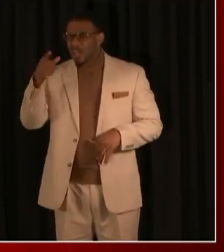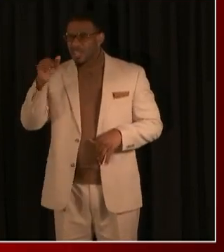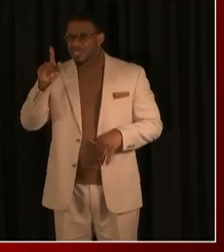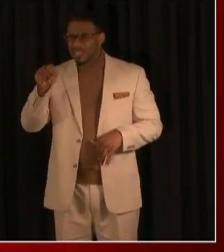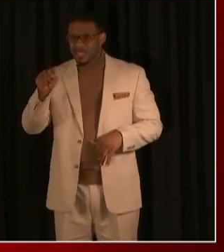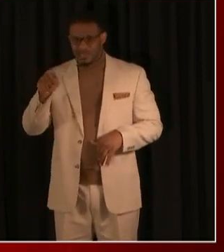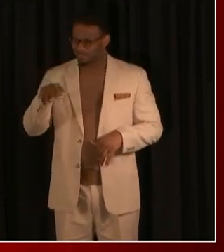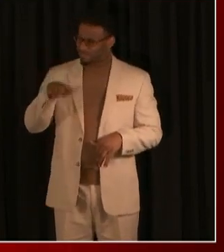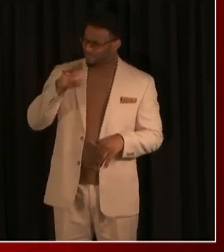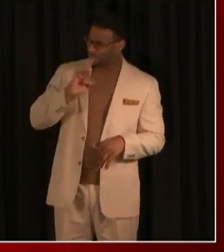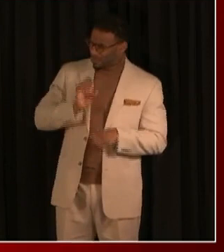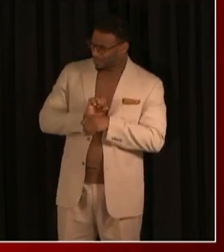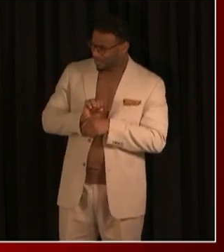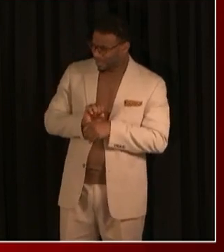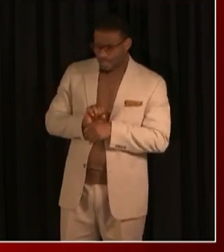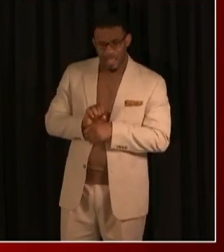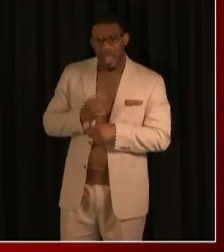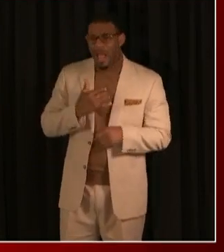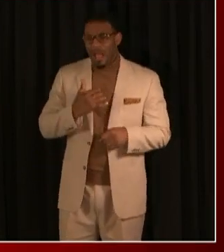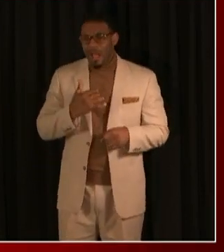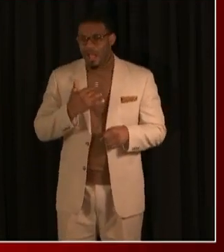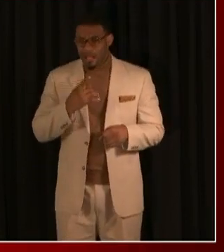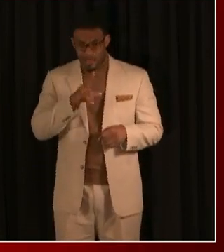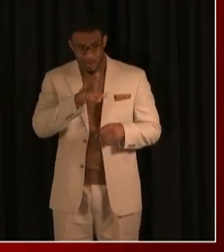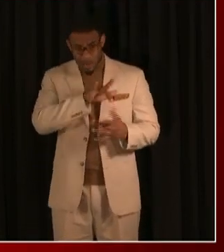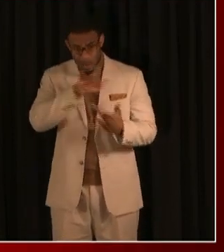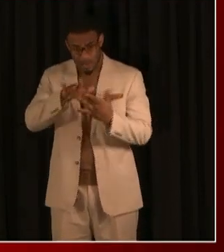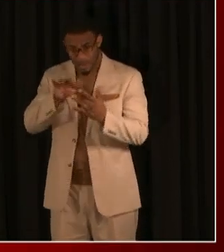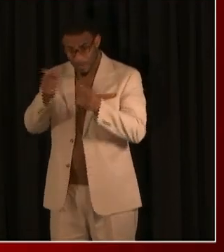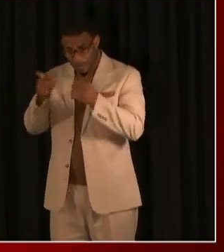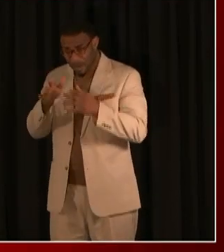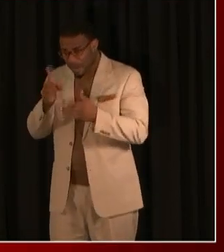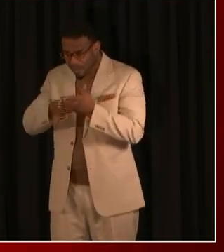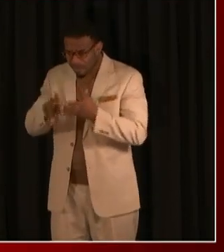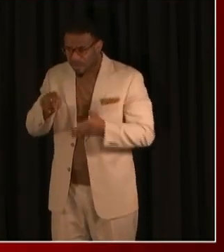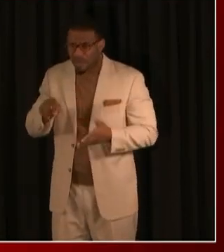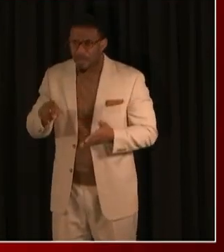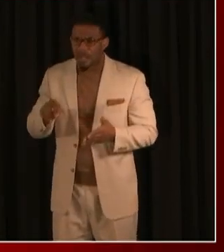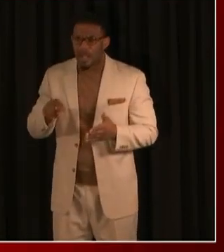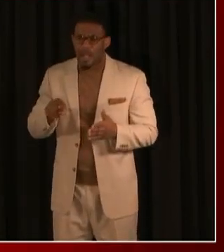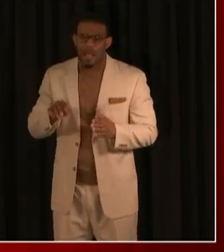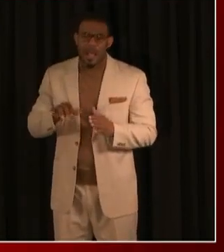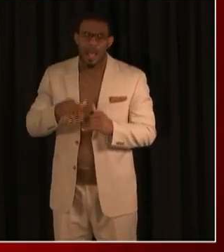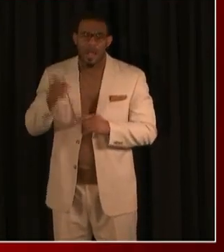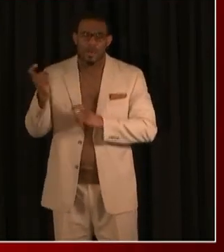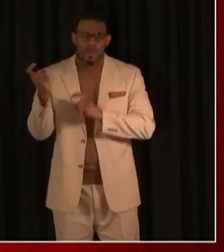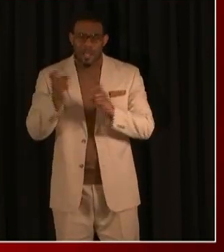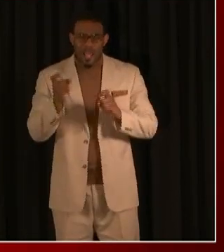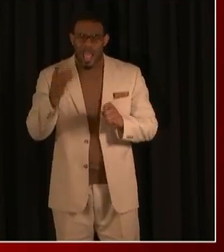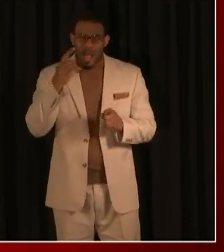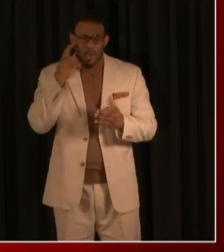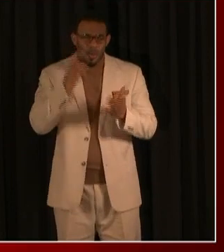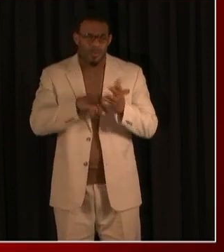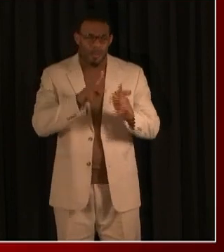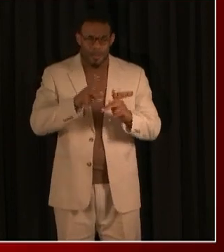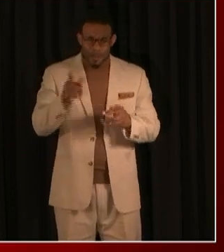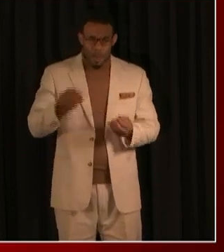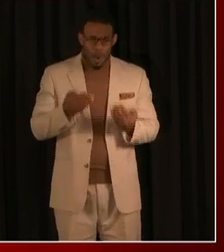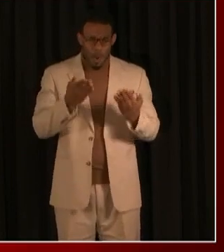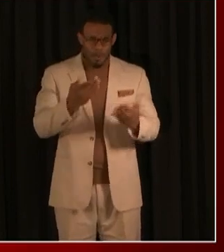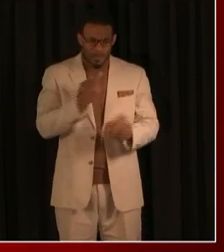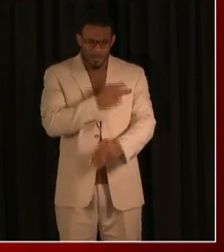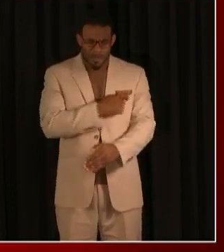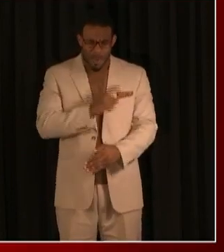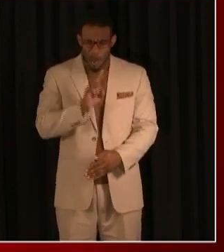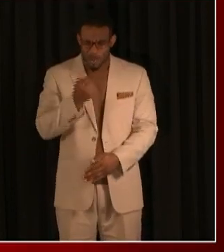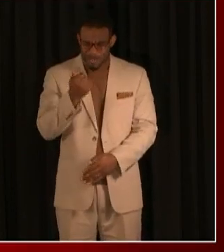over at Giant." I'm going to reach out to the manager to find out, how they're notifying people.